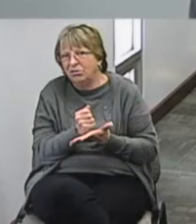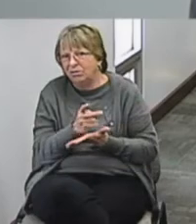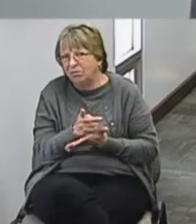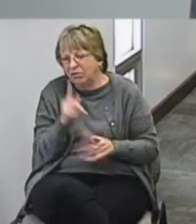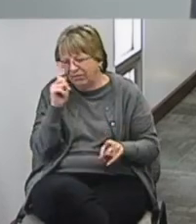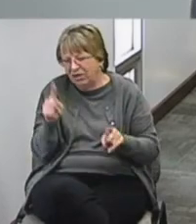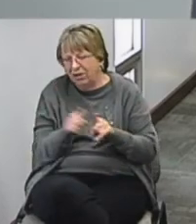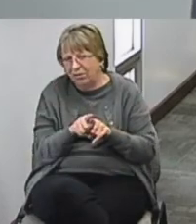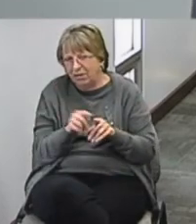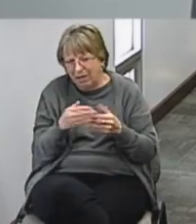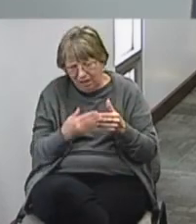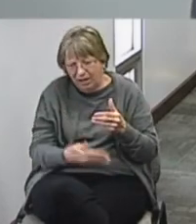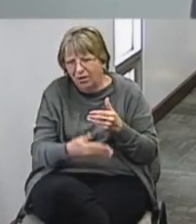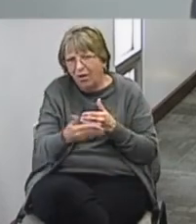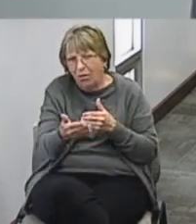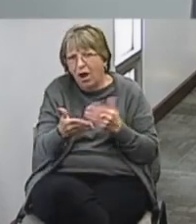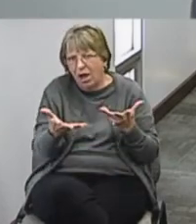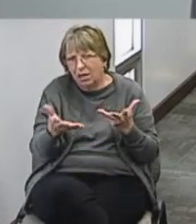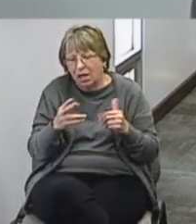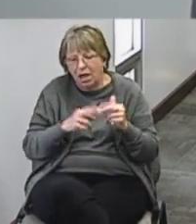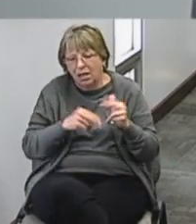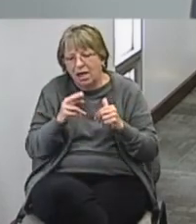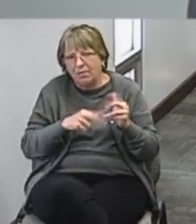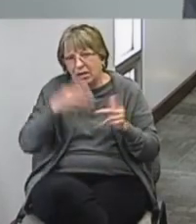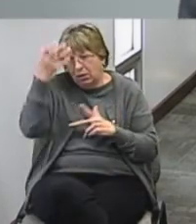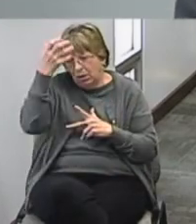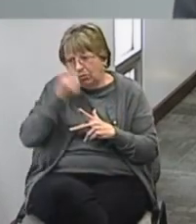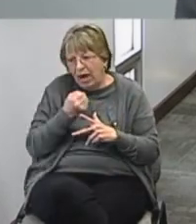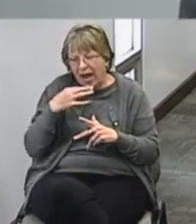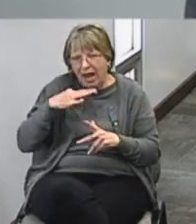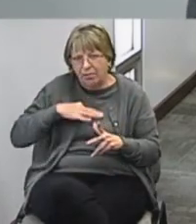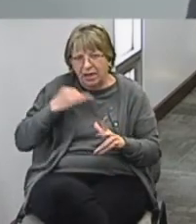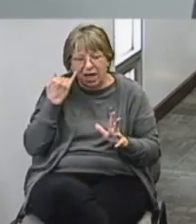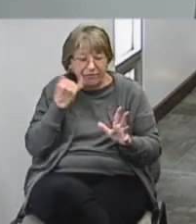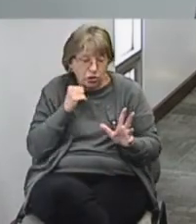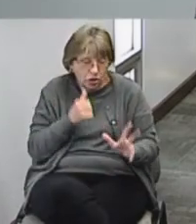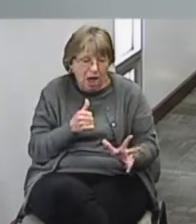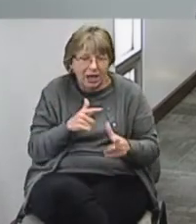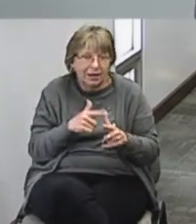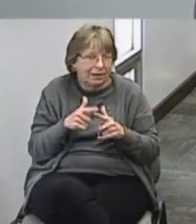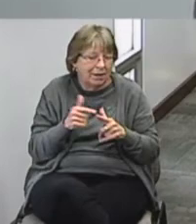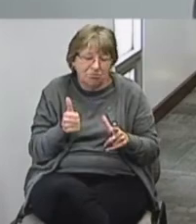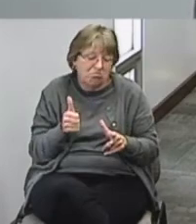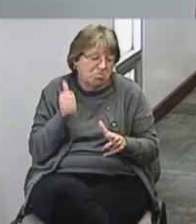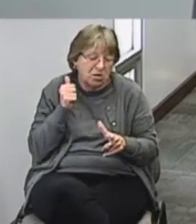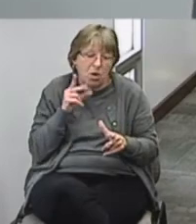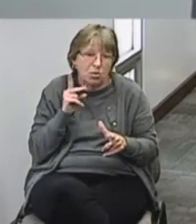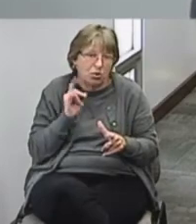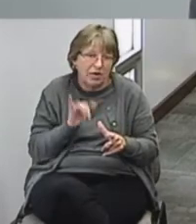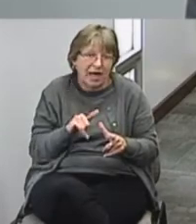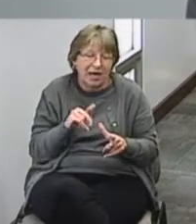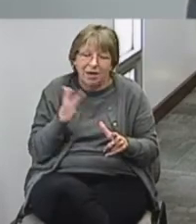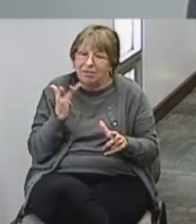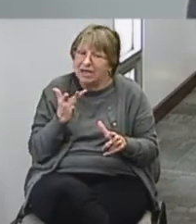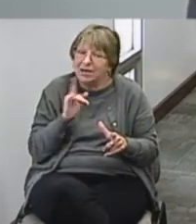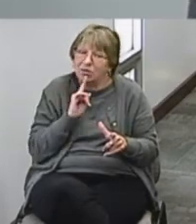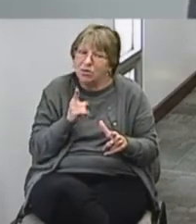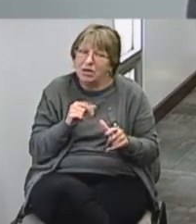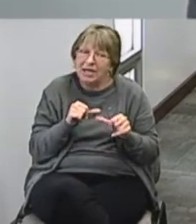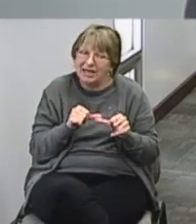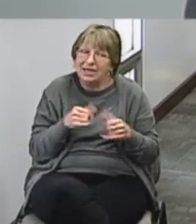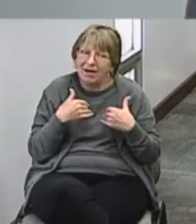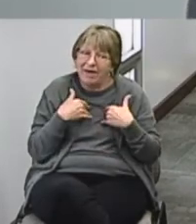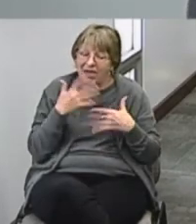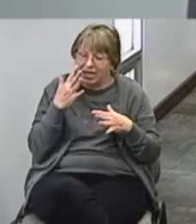with them to move forward on a build grant application. And if you're not, then we won't do anything, because we really still have that